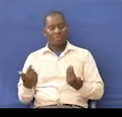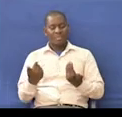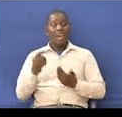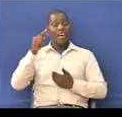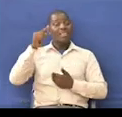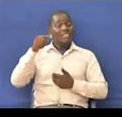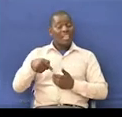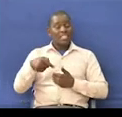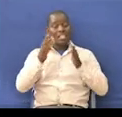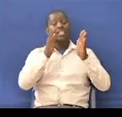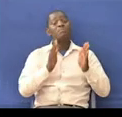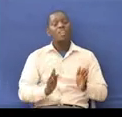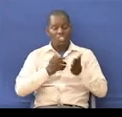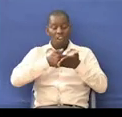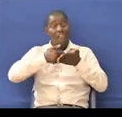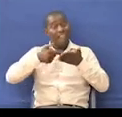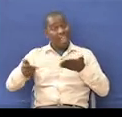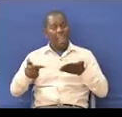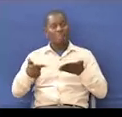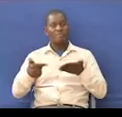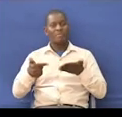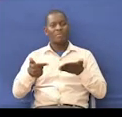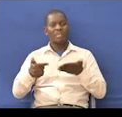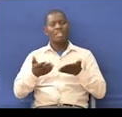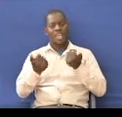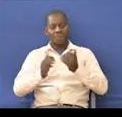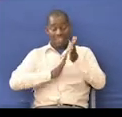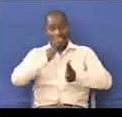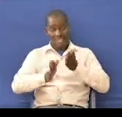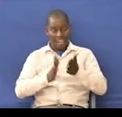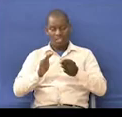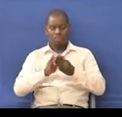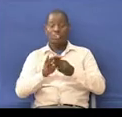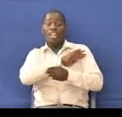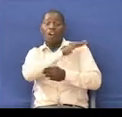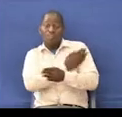a special name which we can assign for this kind of the force.